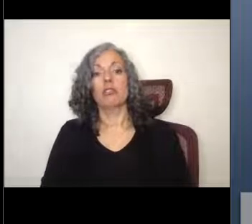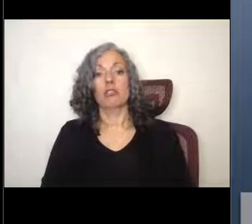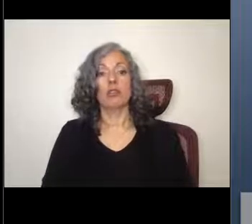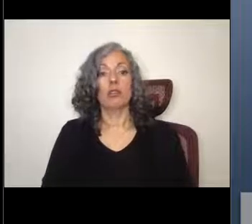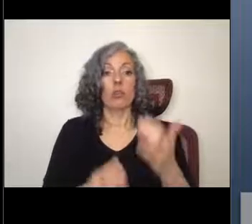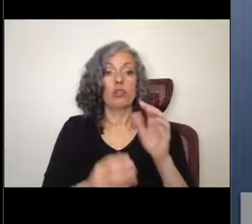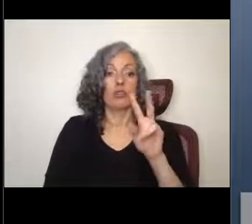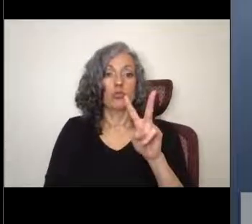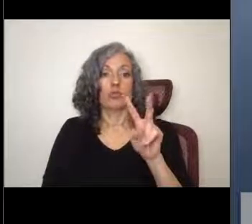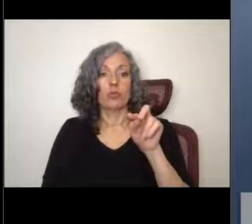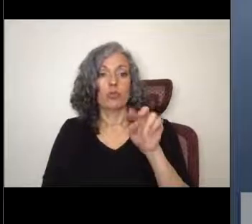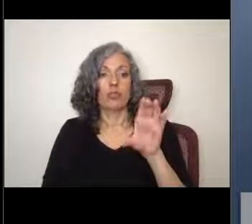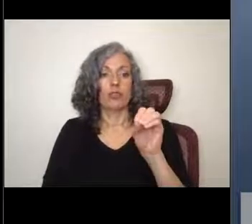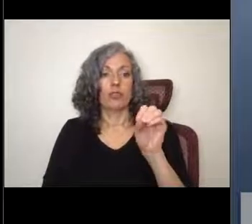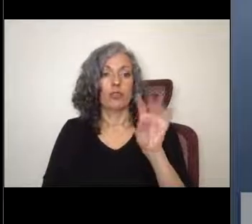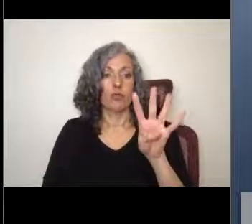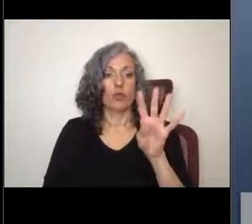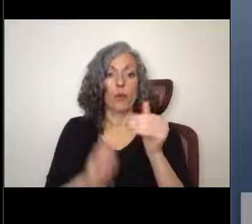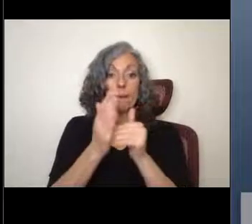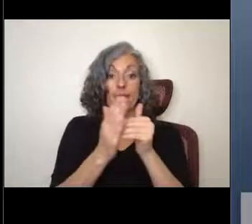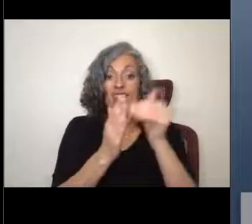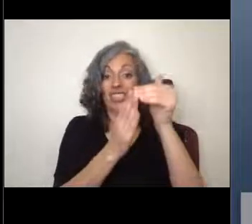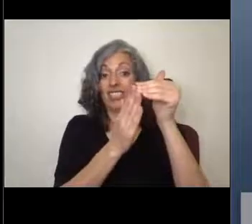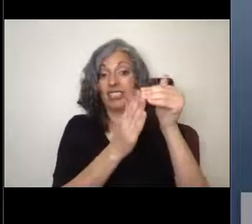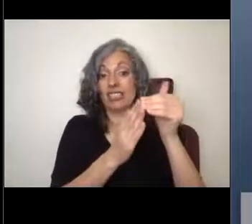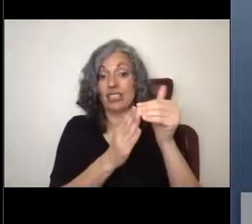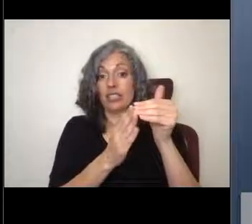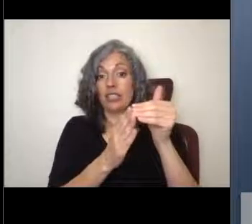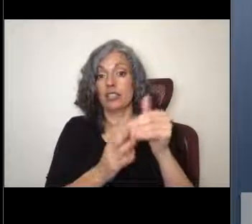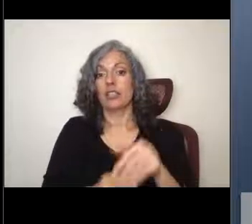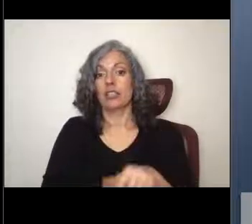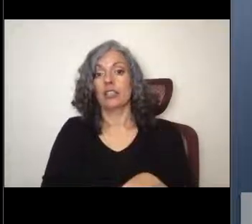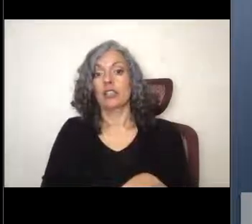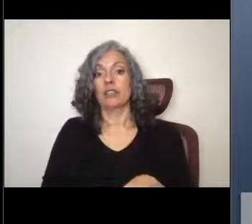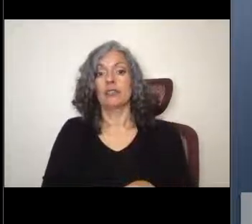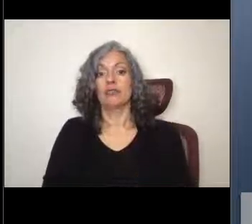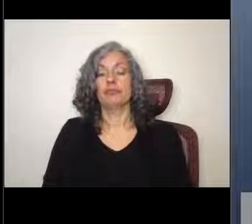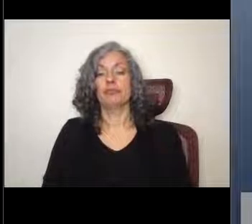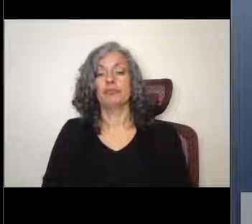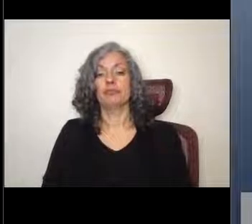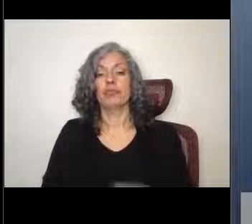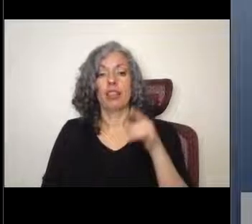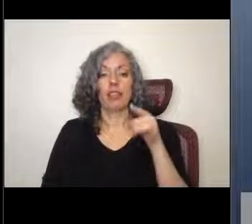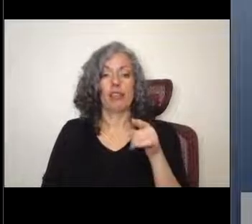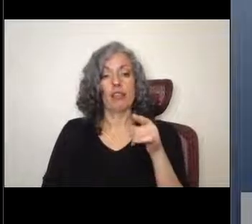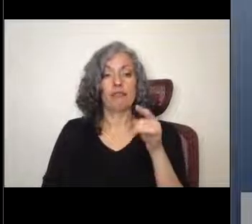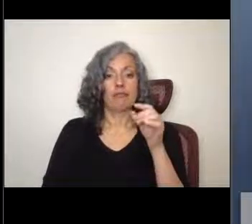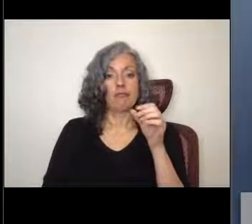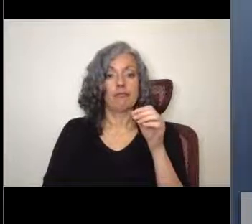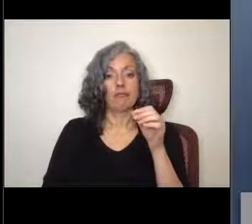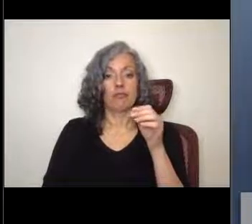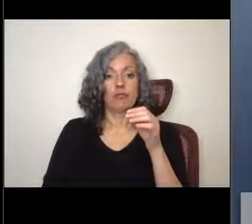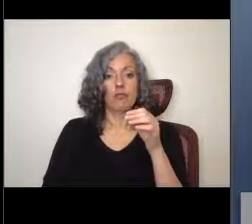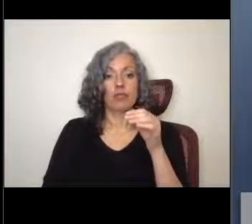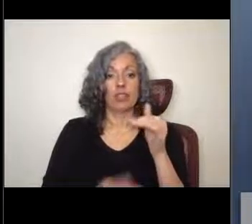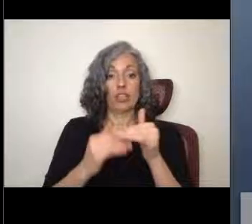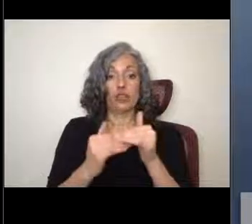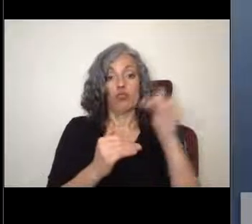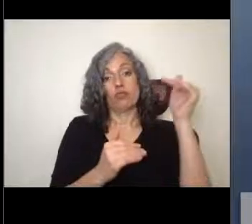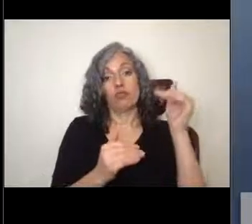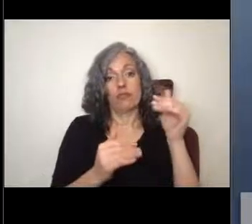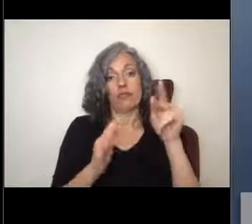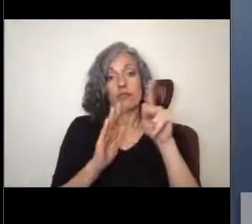million. The plan specification and estimate and right-of-way support estimates are greater than the current program